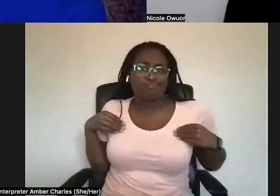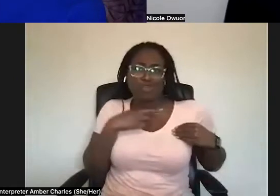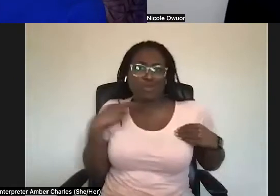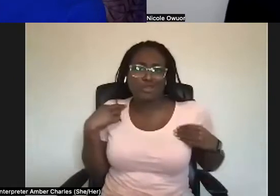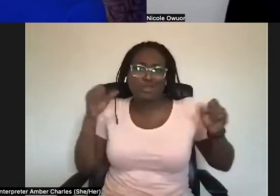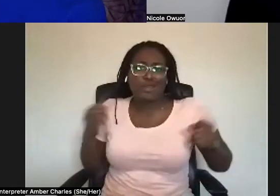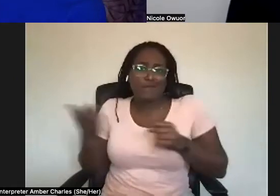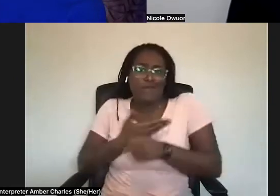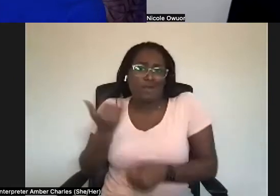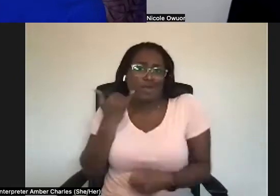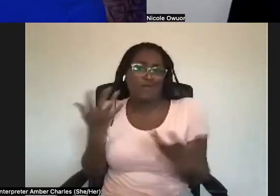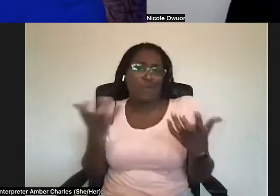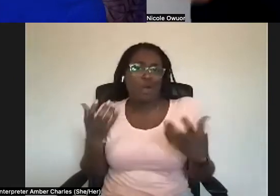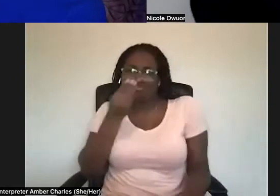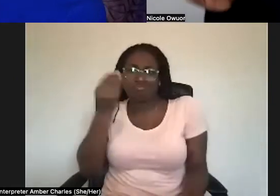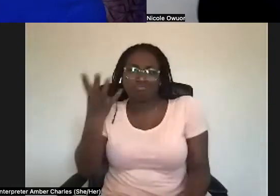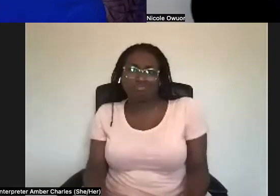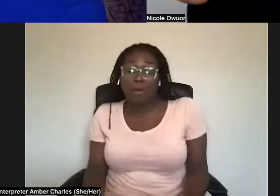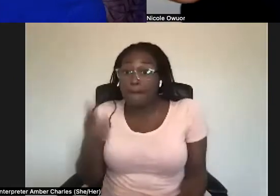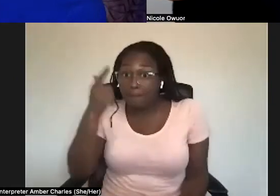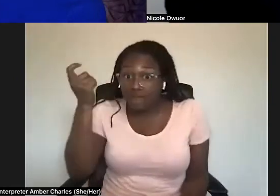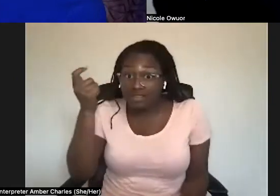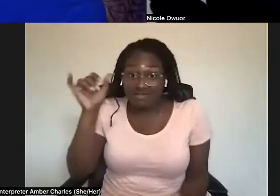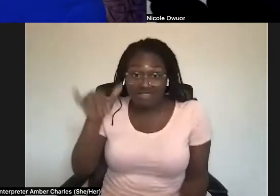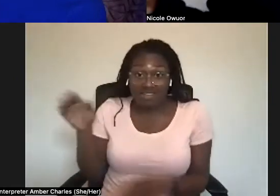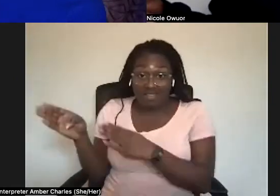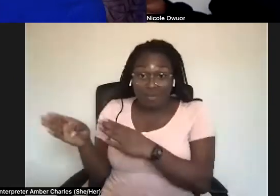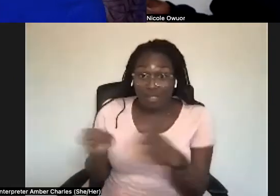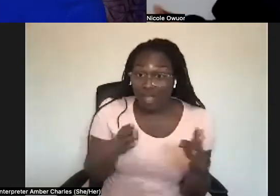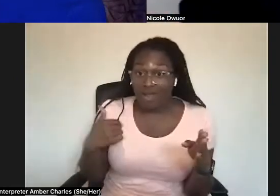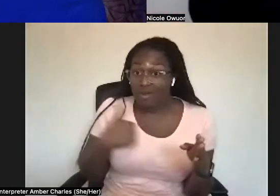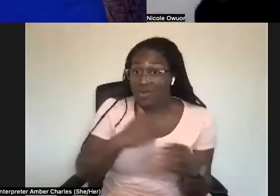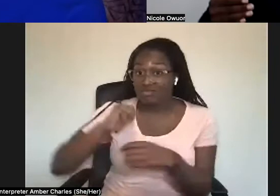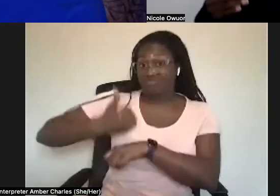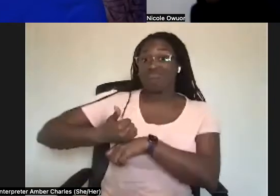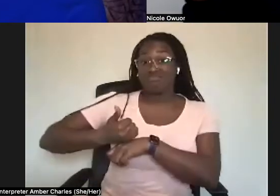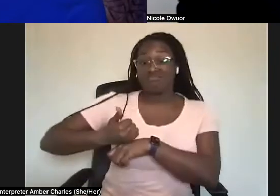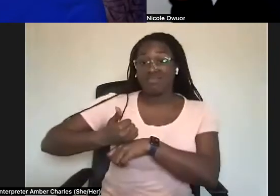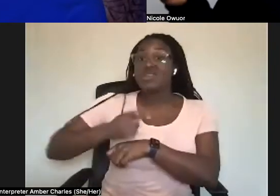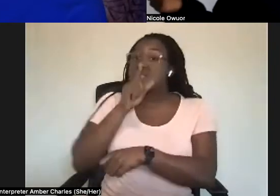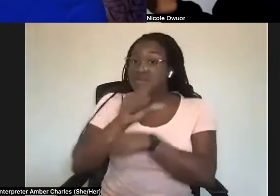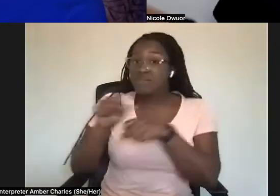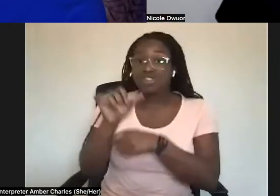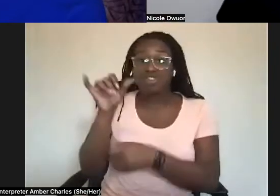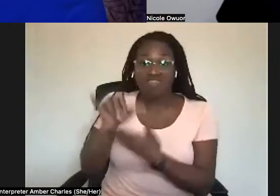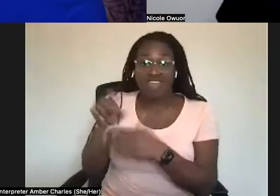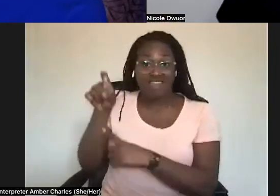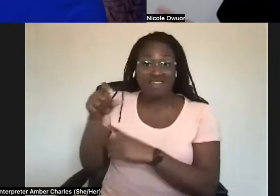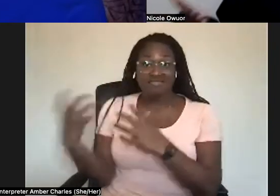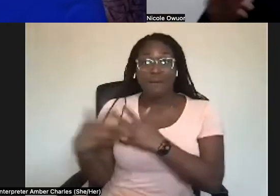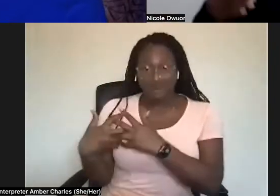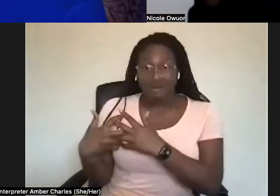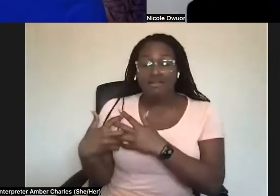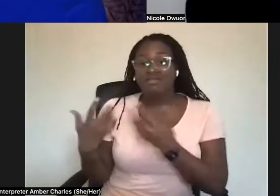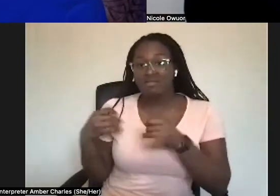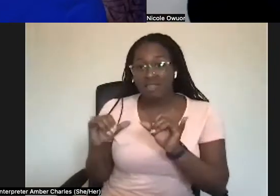me if you want, because this is the plan that we've put in place. to make sure that those needs are met,